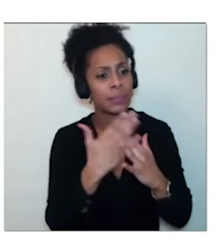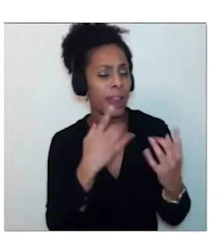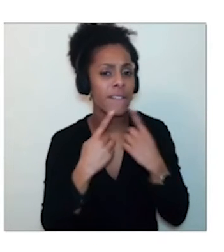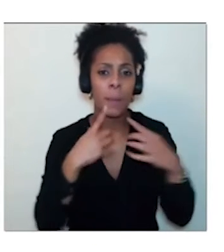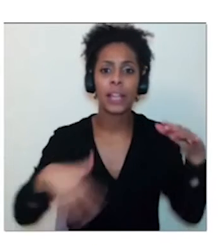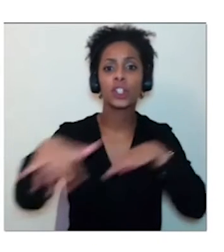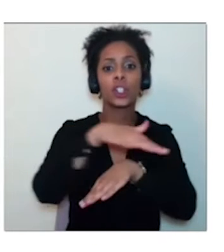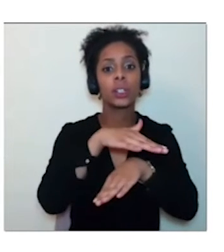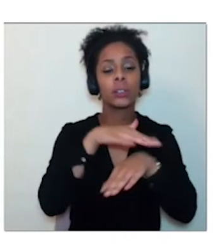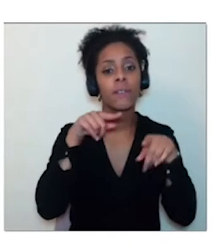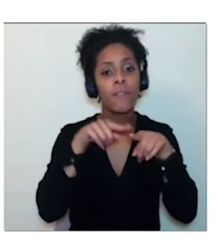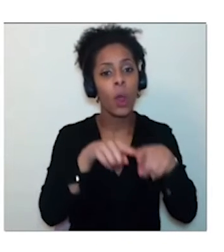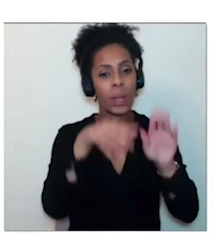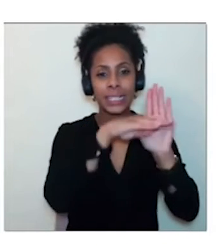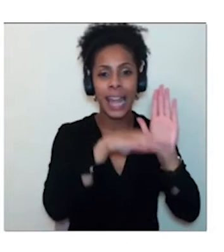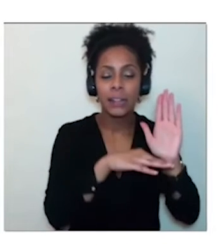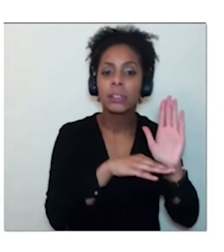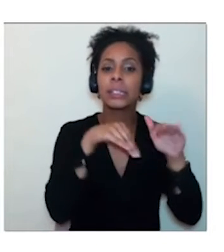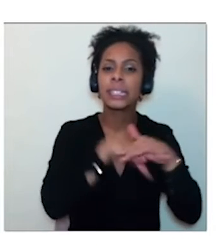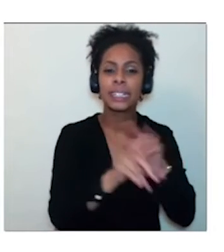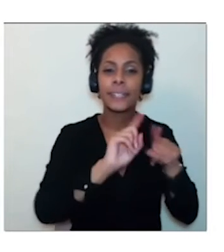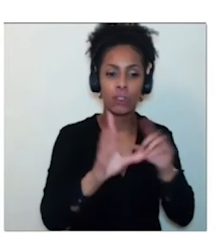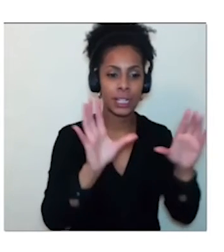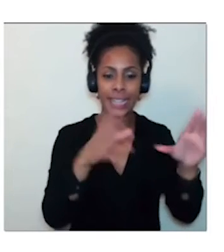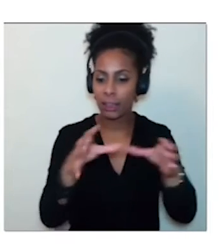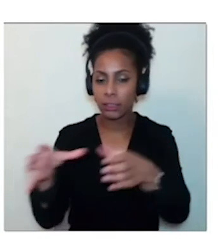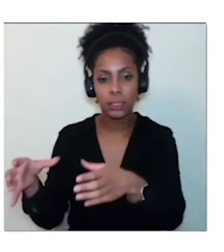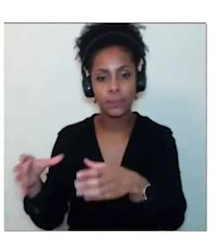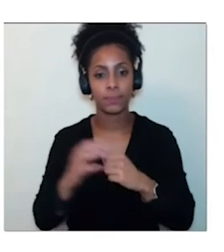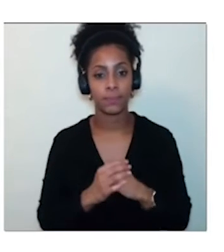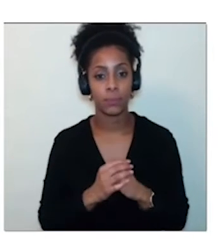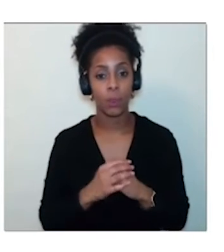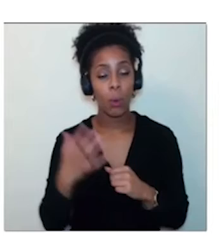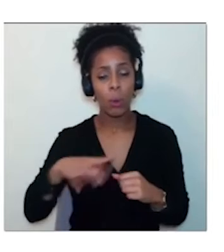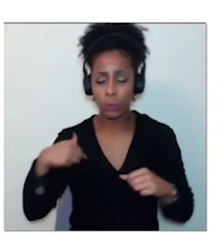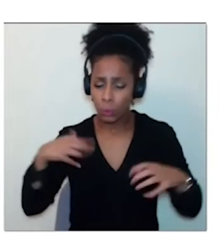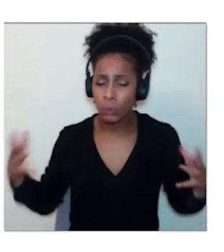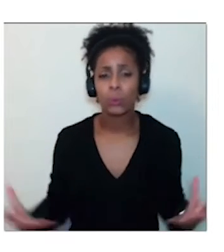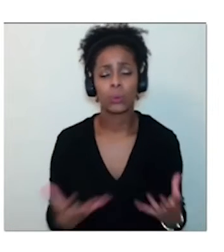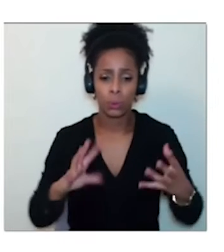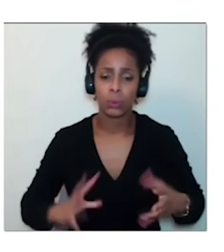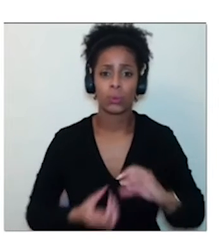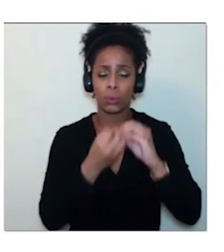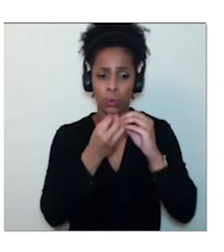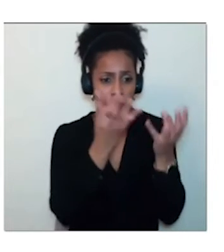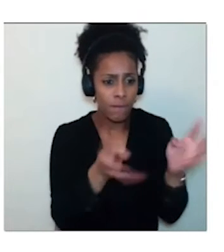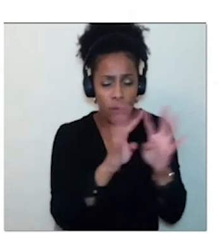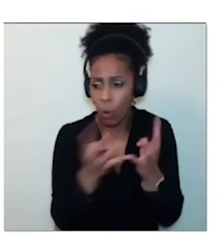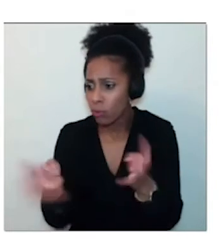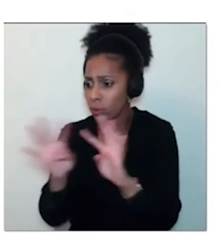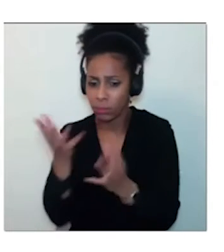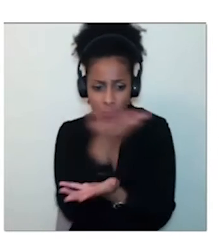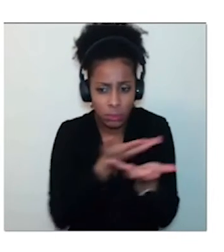abilities, and sectors. We want to create flourishing forums for accessible information standards, peopled